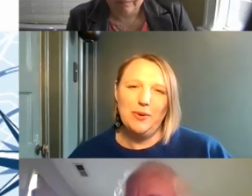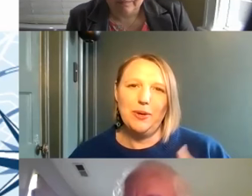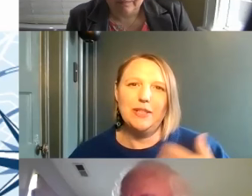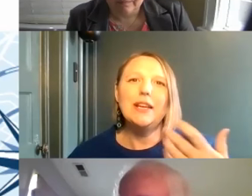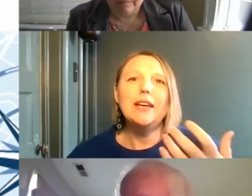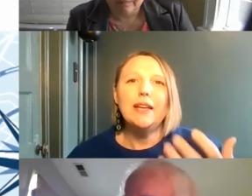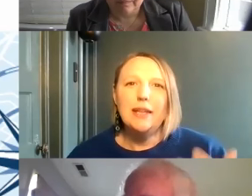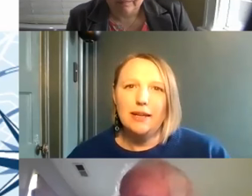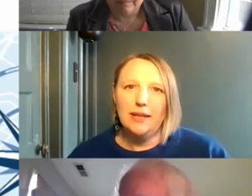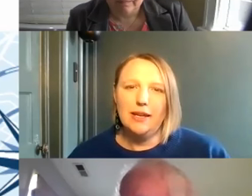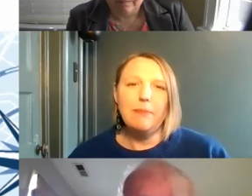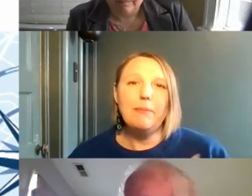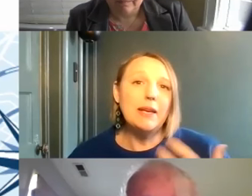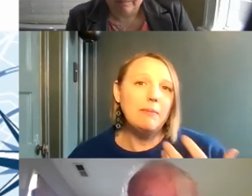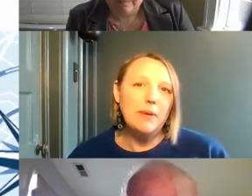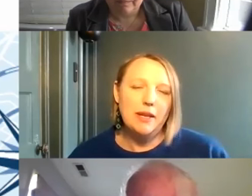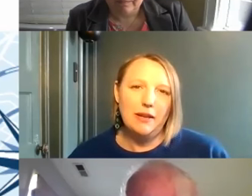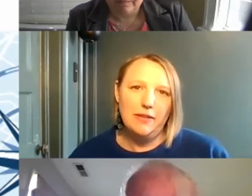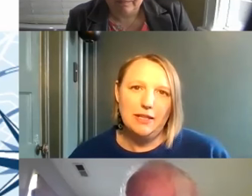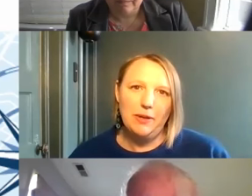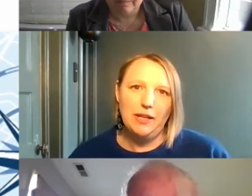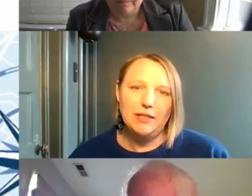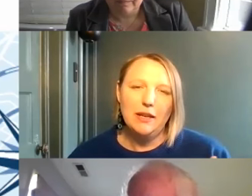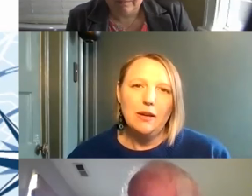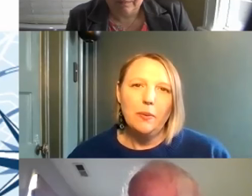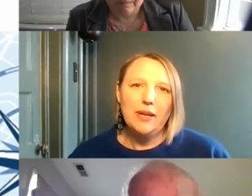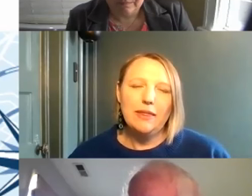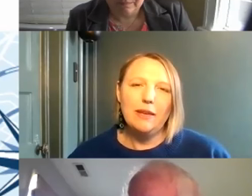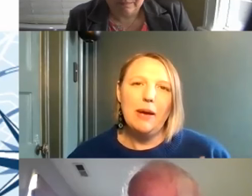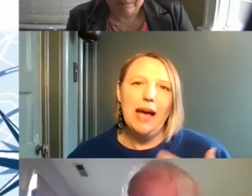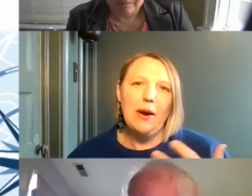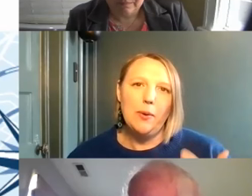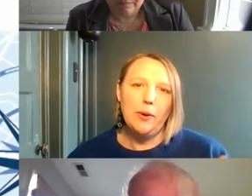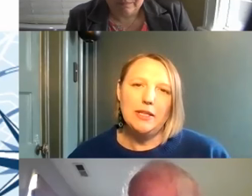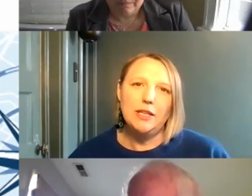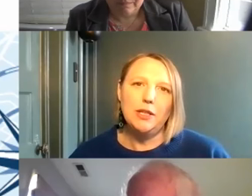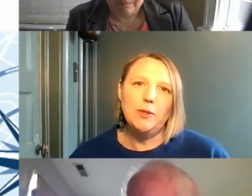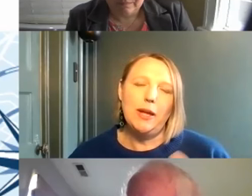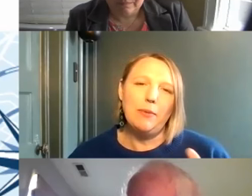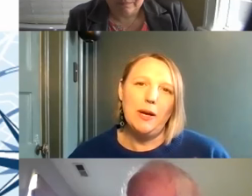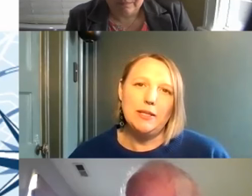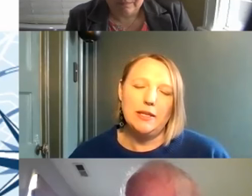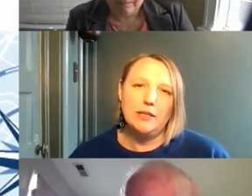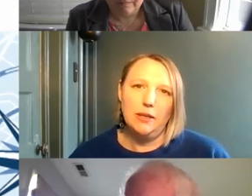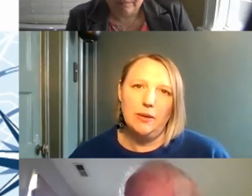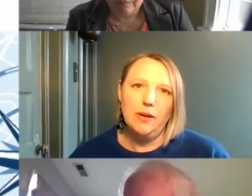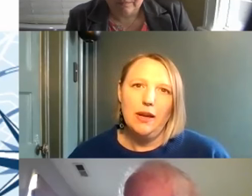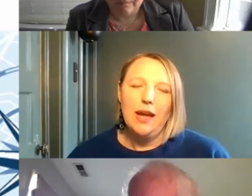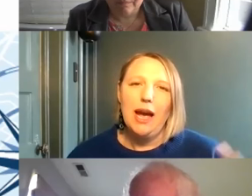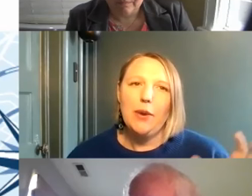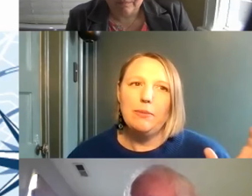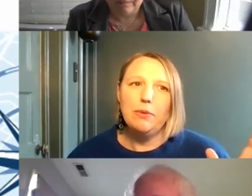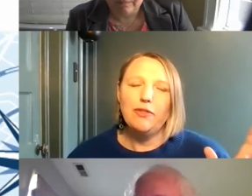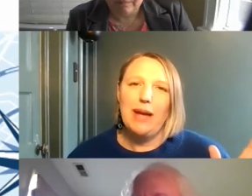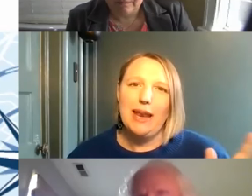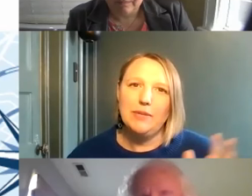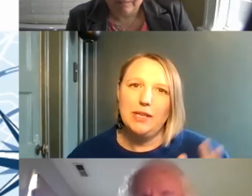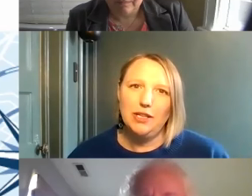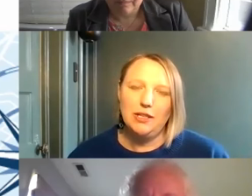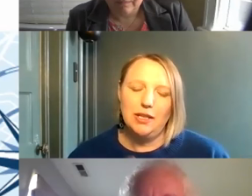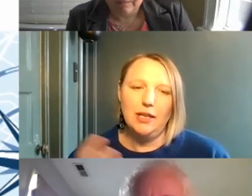survivorship towards healing and making meaning of the experience. We can think about how an organization goes through that process too. How do we move